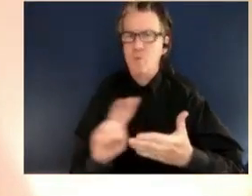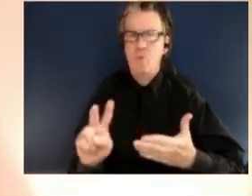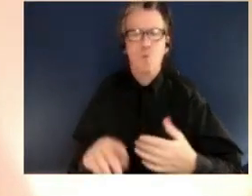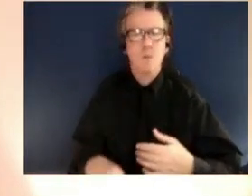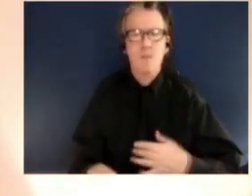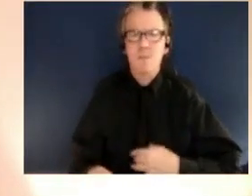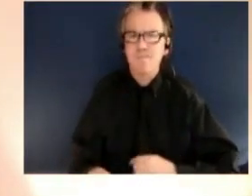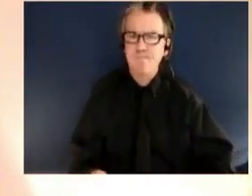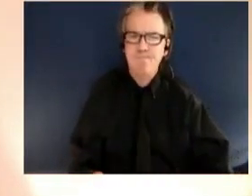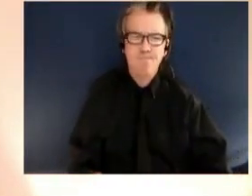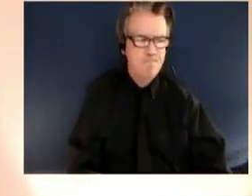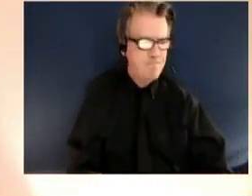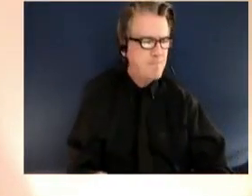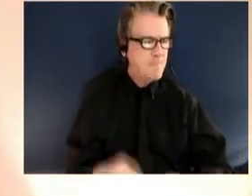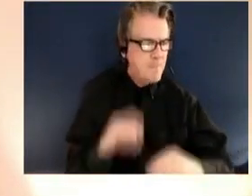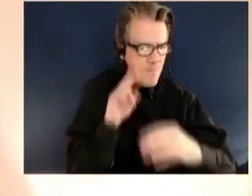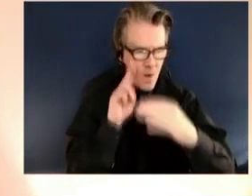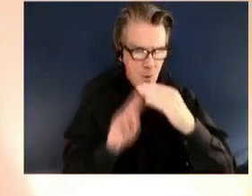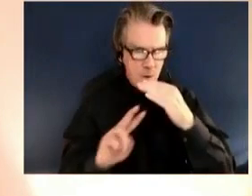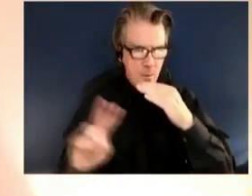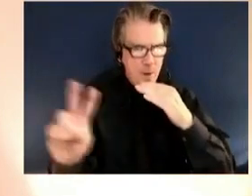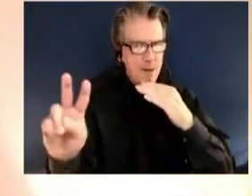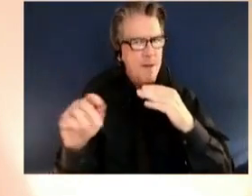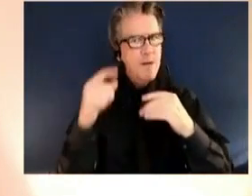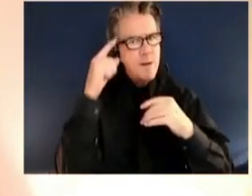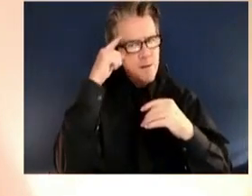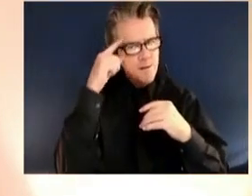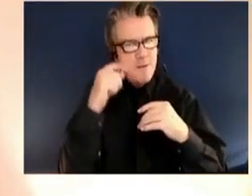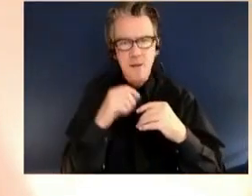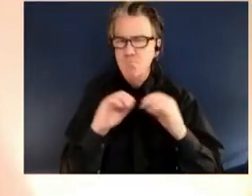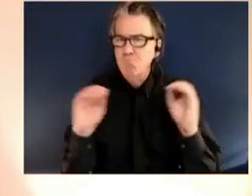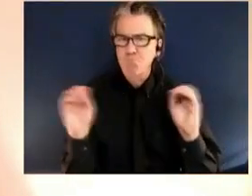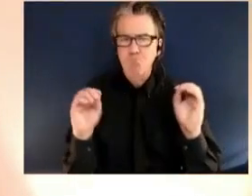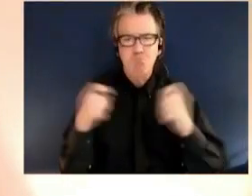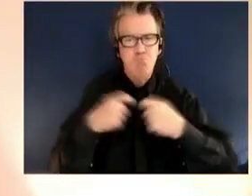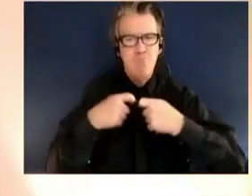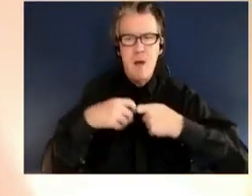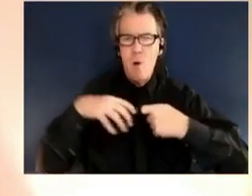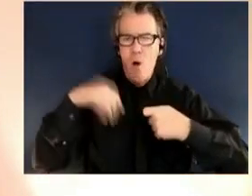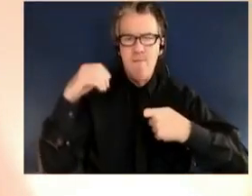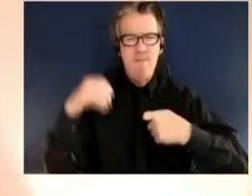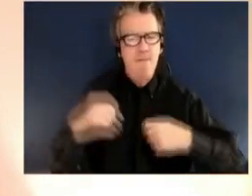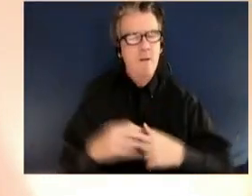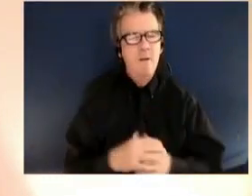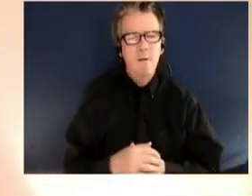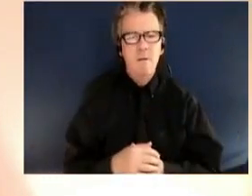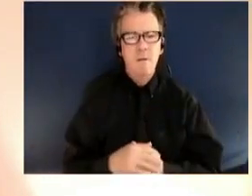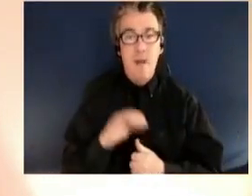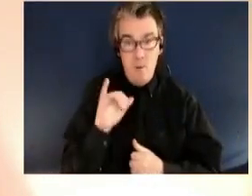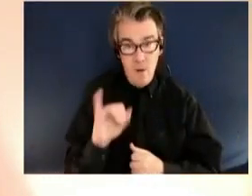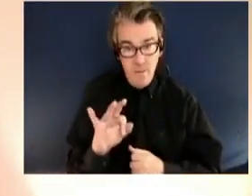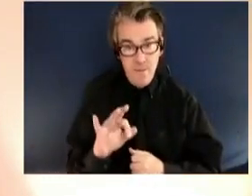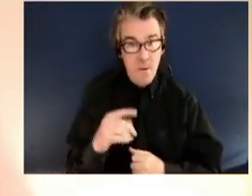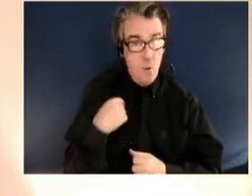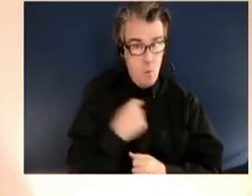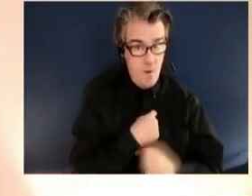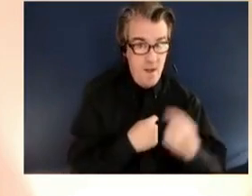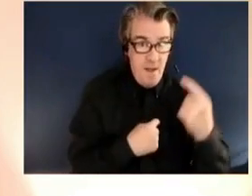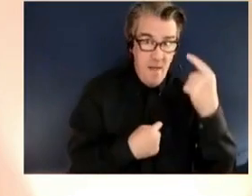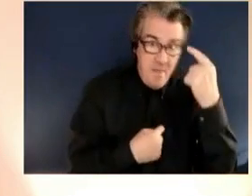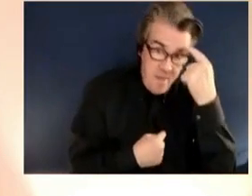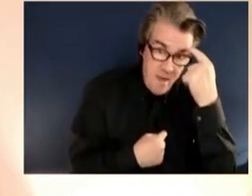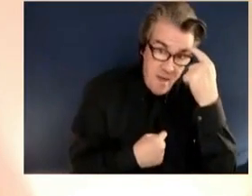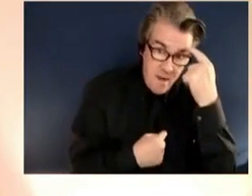If we see a public safety power shutoff event or a wind event that could result in that, that's how we prepare. So we